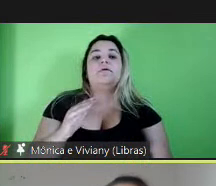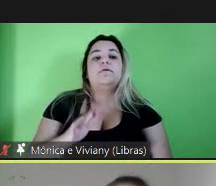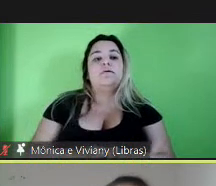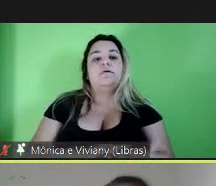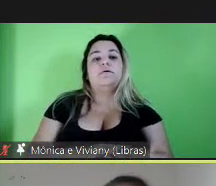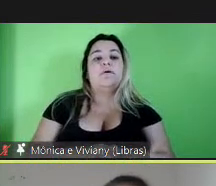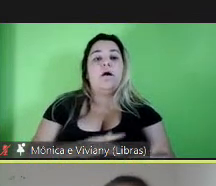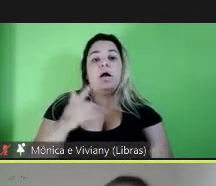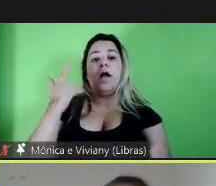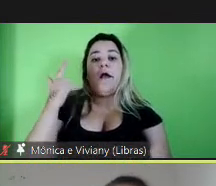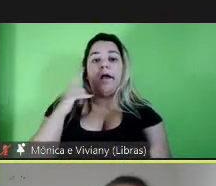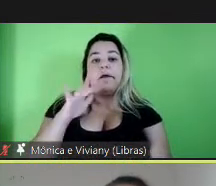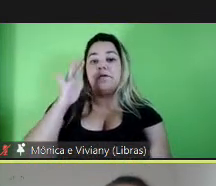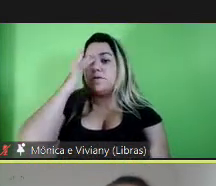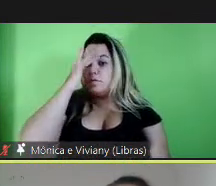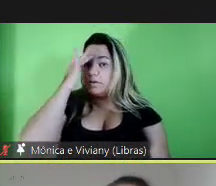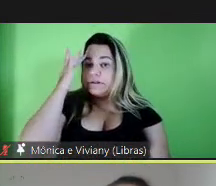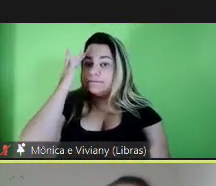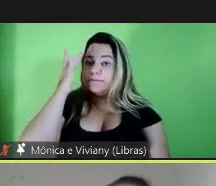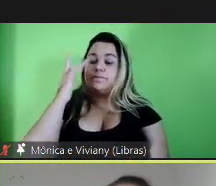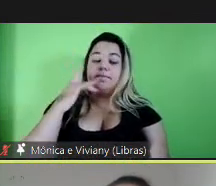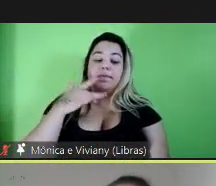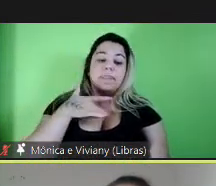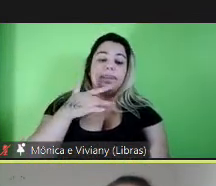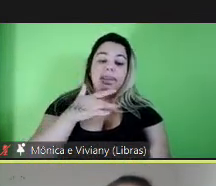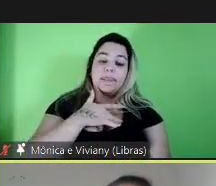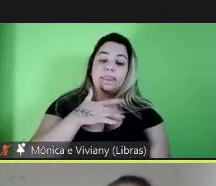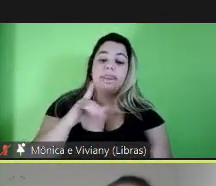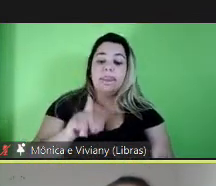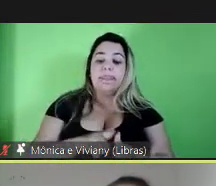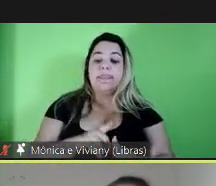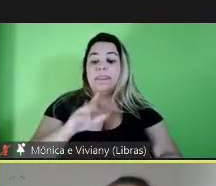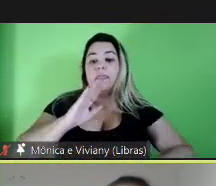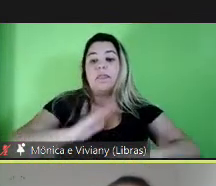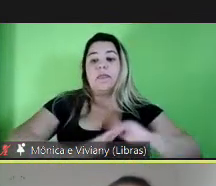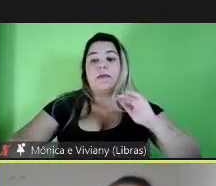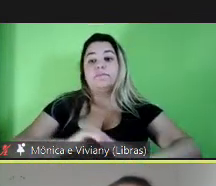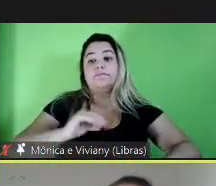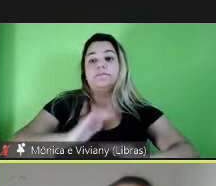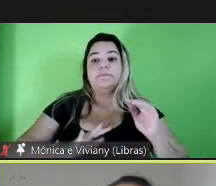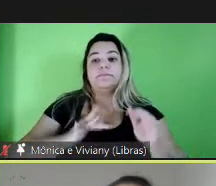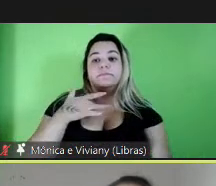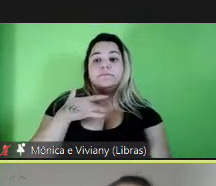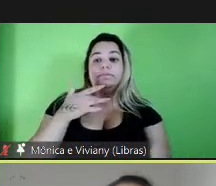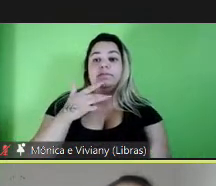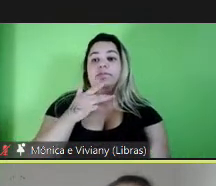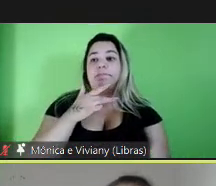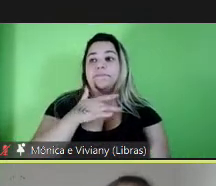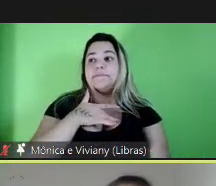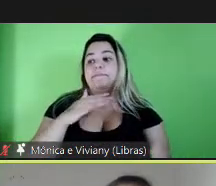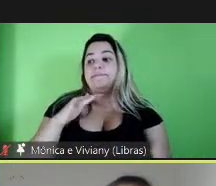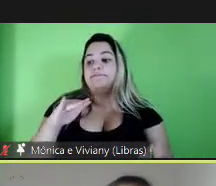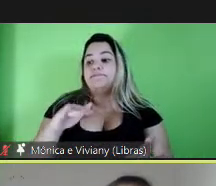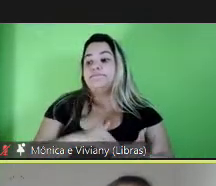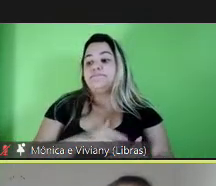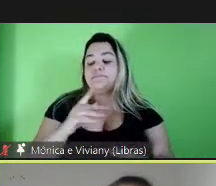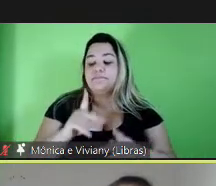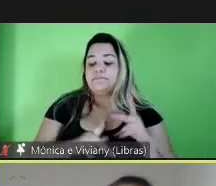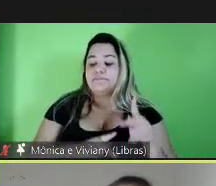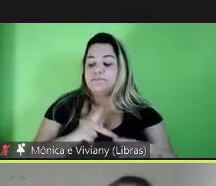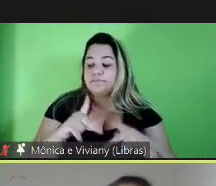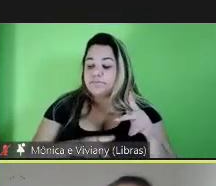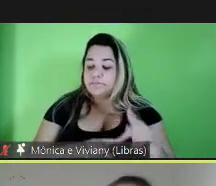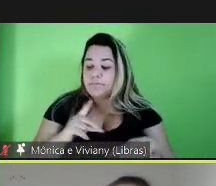for us to talk with other people, to go beyond health. So to talk about with professionals from the Secretariat of Health,